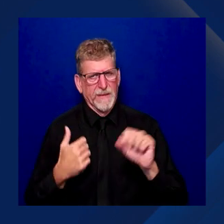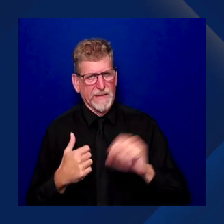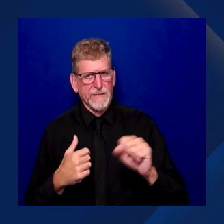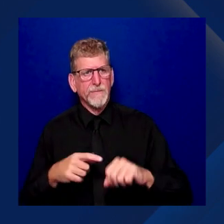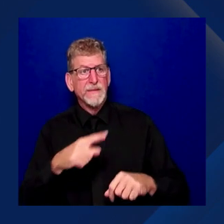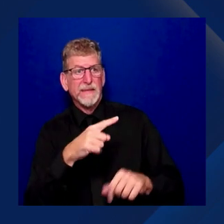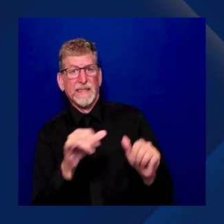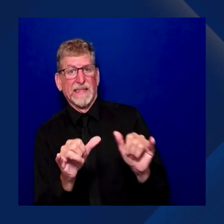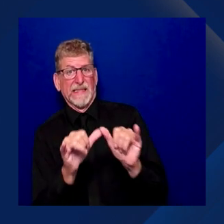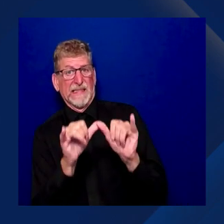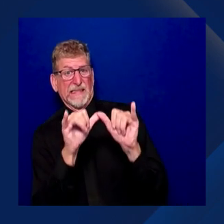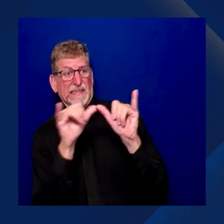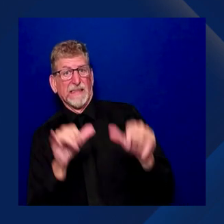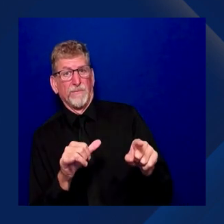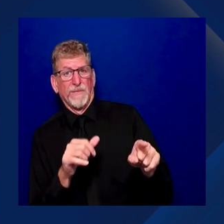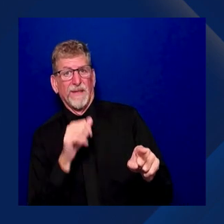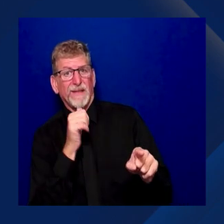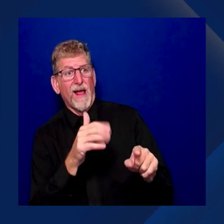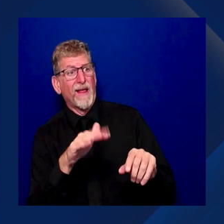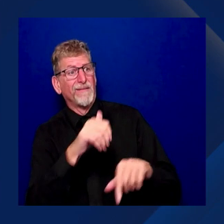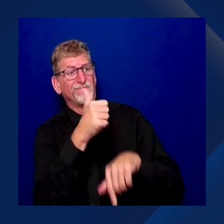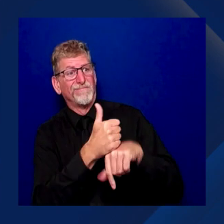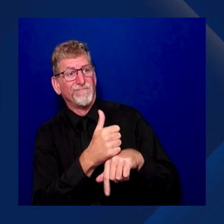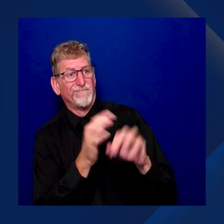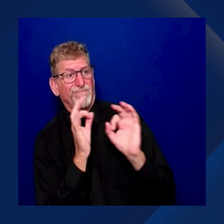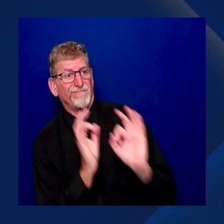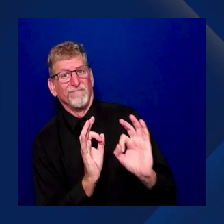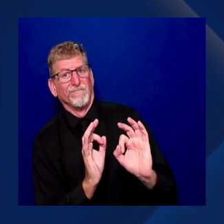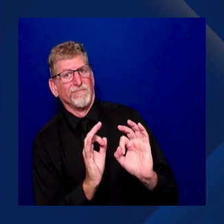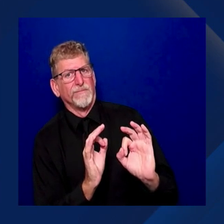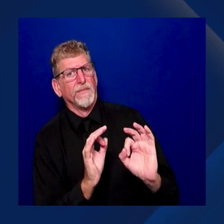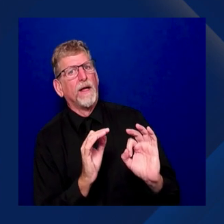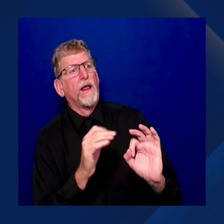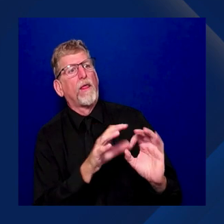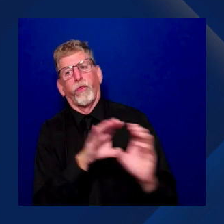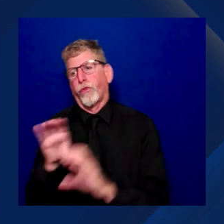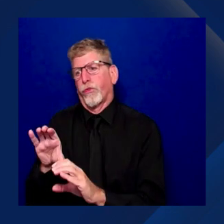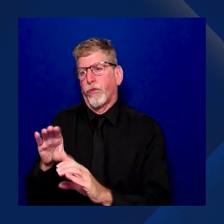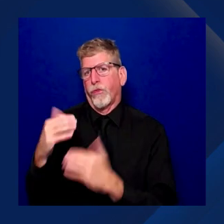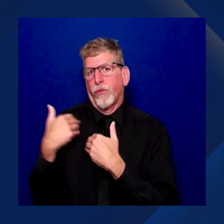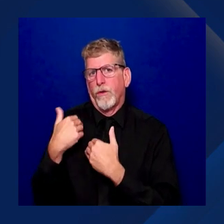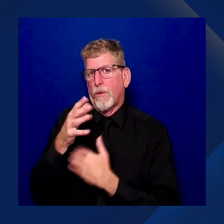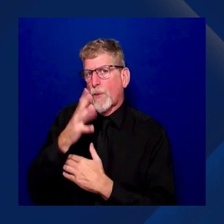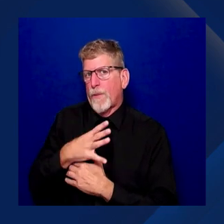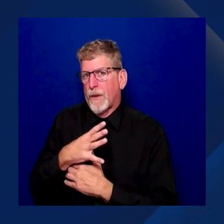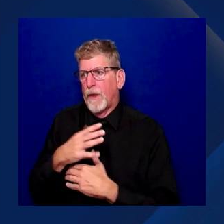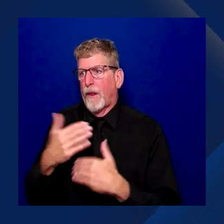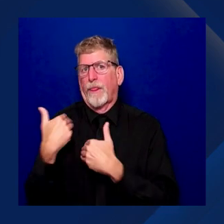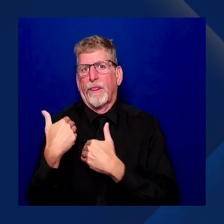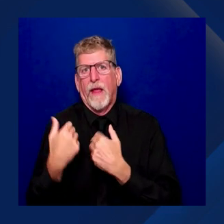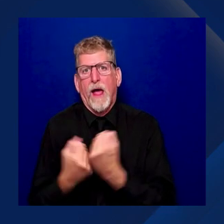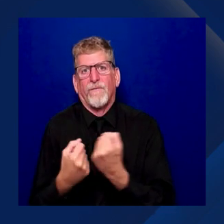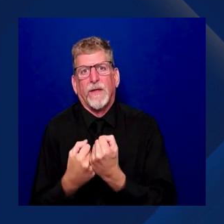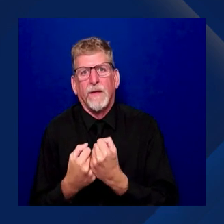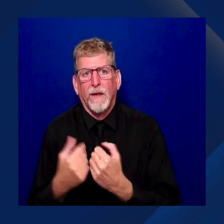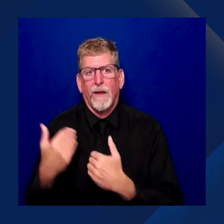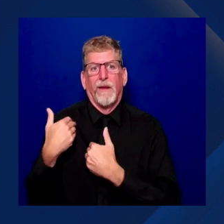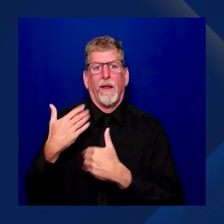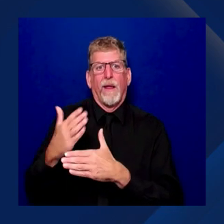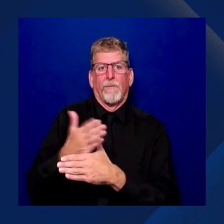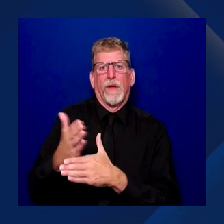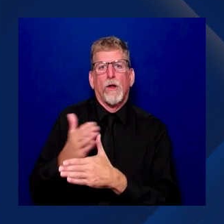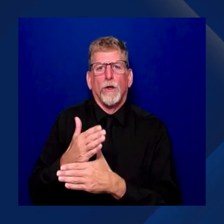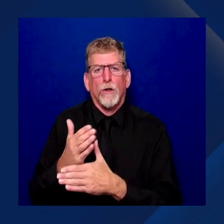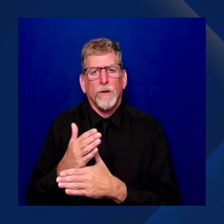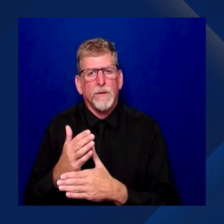does fall on women to mm-hmm. advocate for themselves or our partners to be there in the room to do so. I remember when I